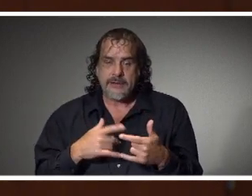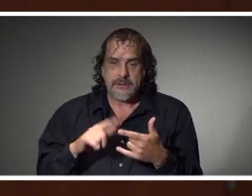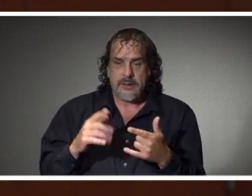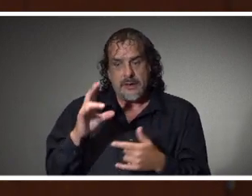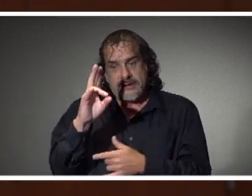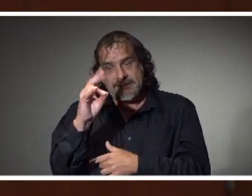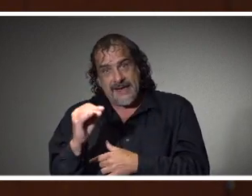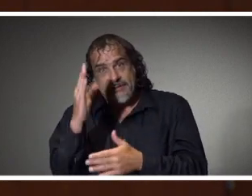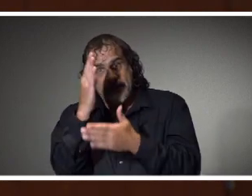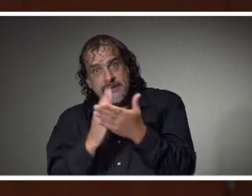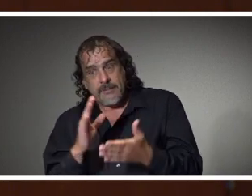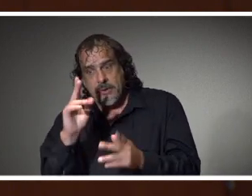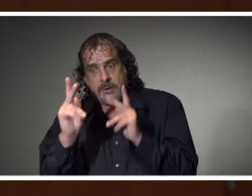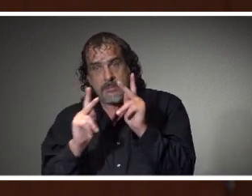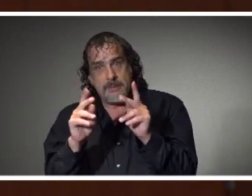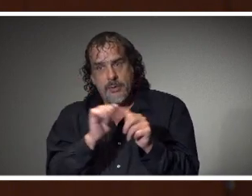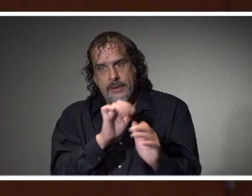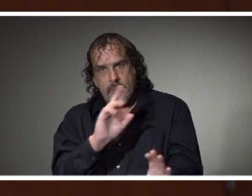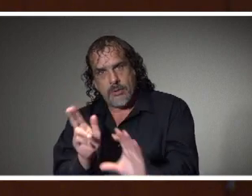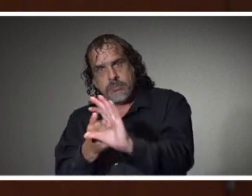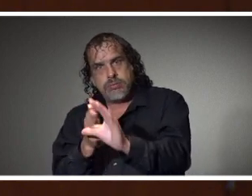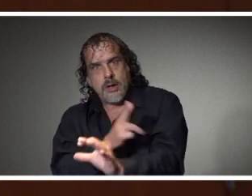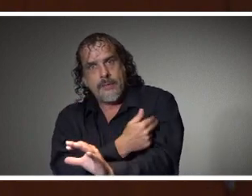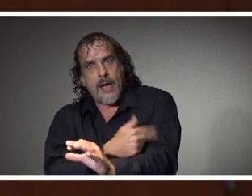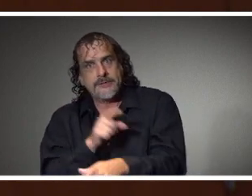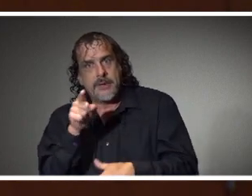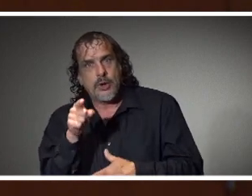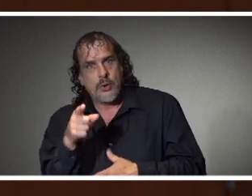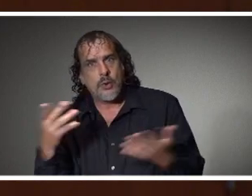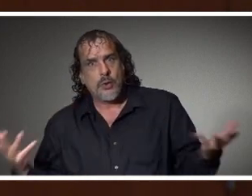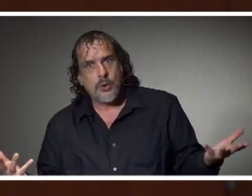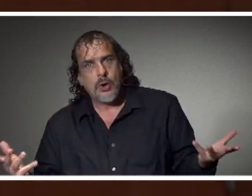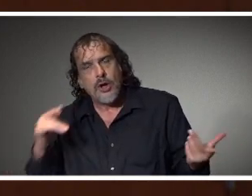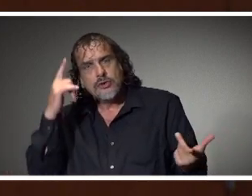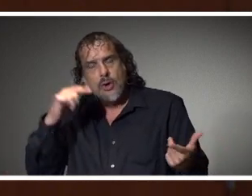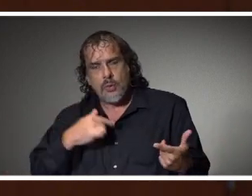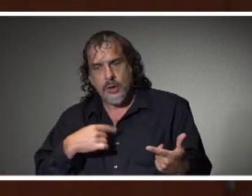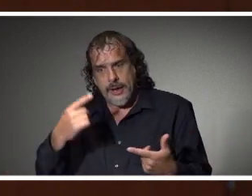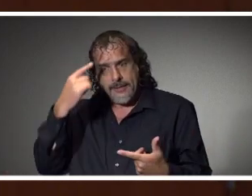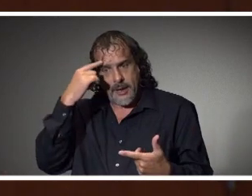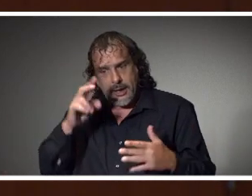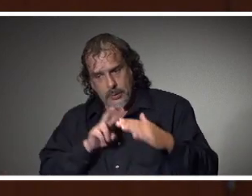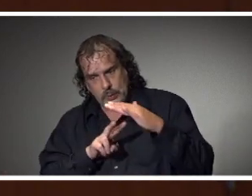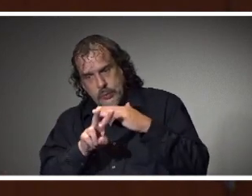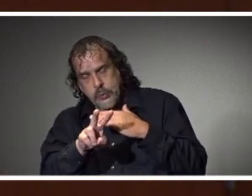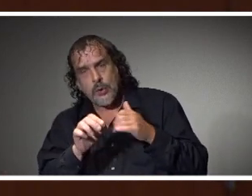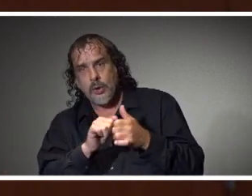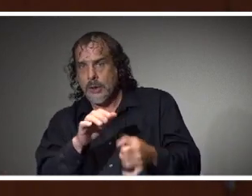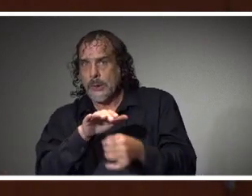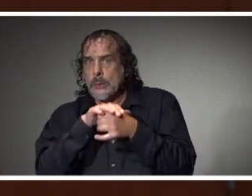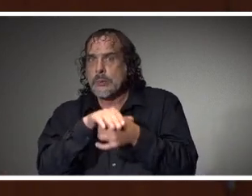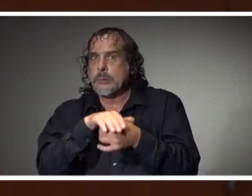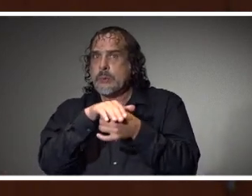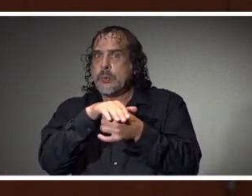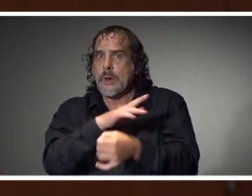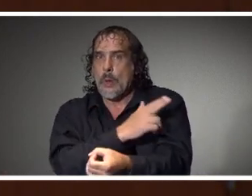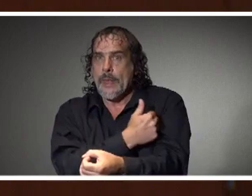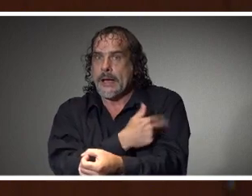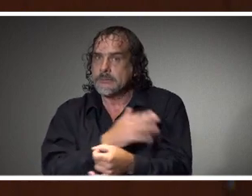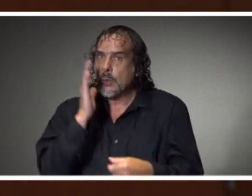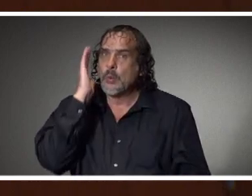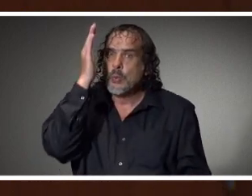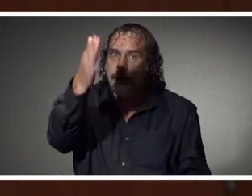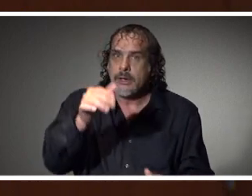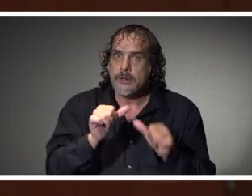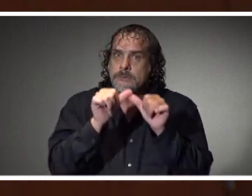in the hospital in the next couple of weeks. So we anticipate significant ongoing stress within our hospital system. And if we look at the